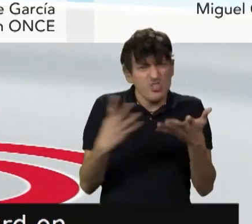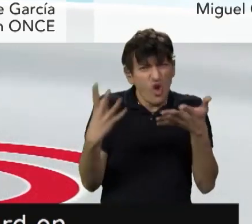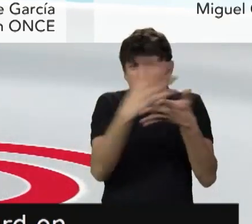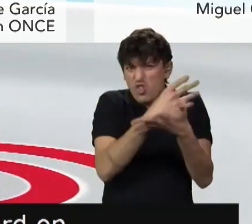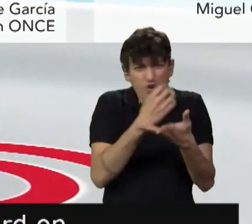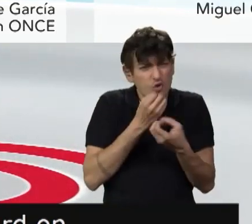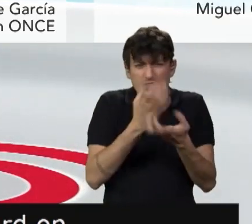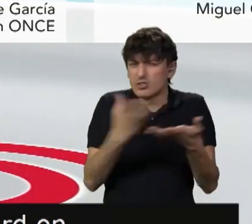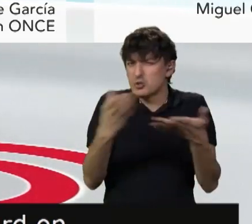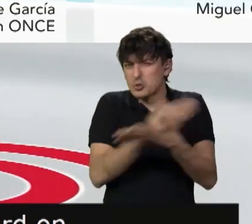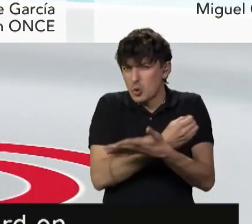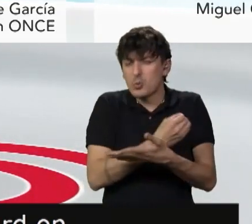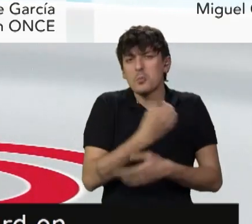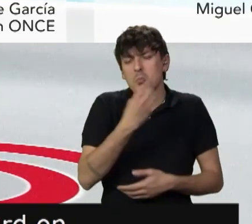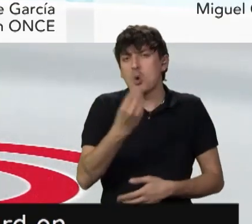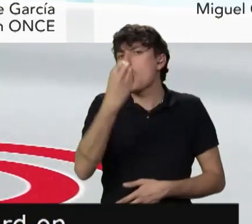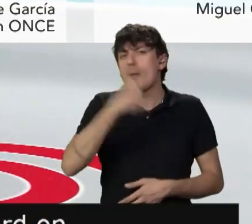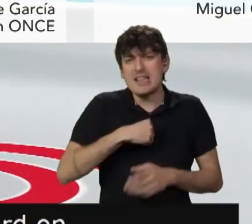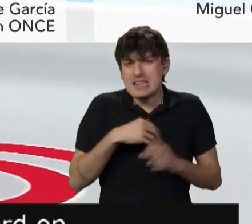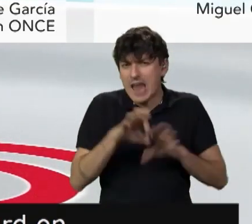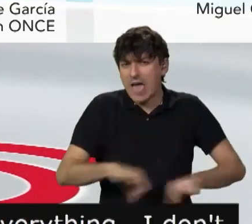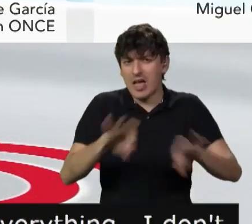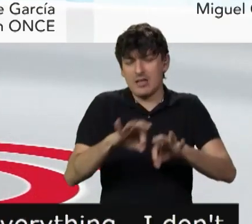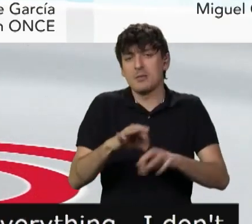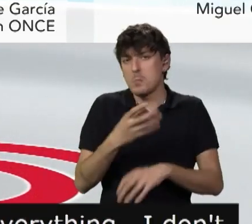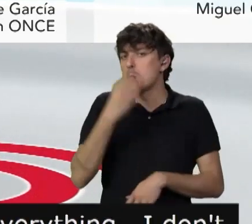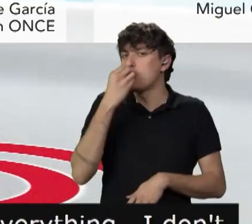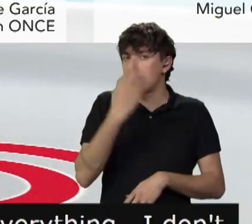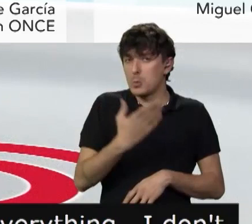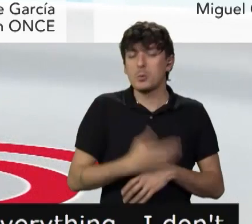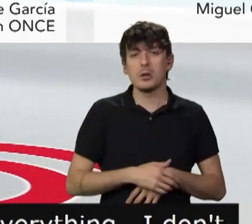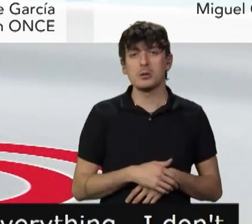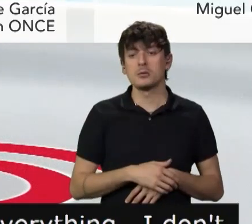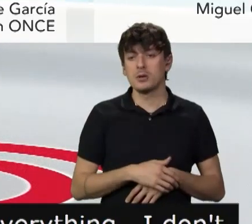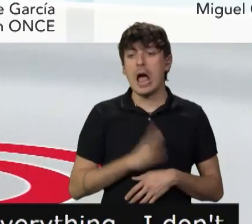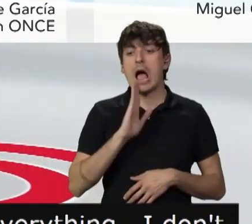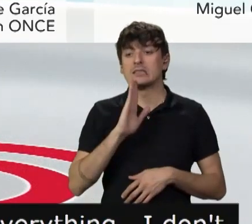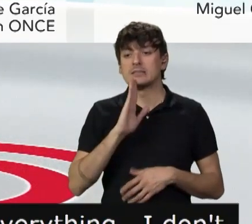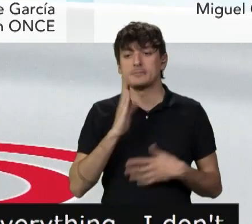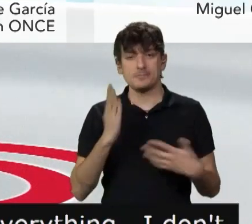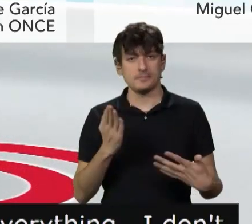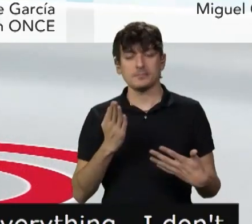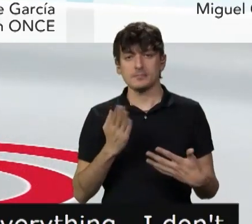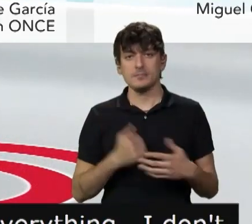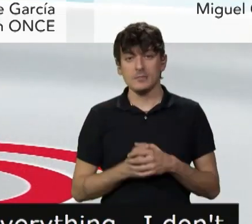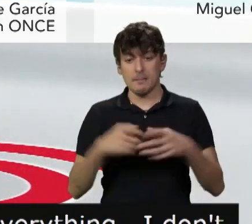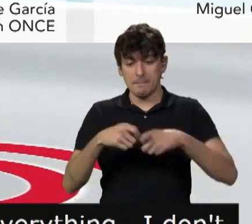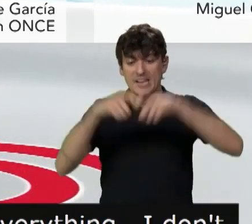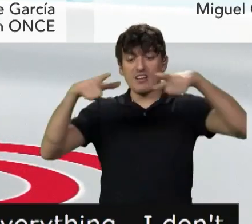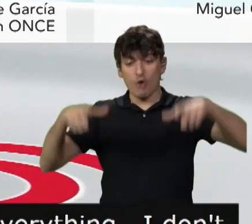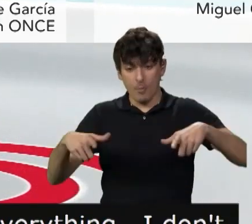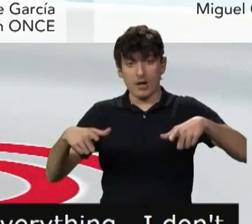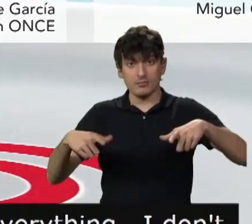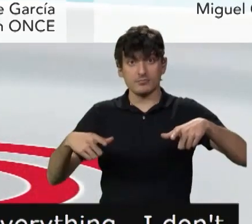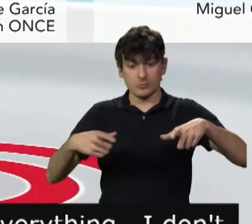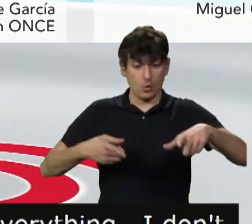said everything. I don't think you left anything out. So you gave us a good overview. And as you mentioned, in